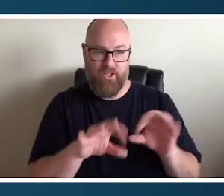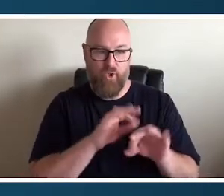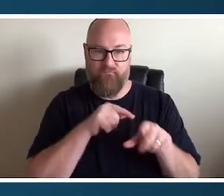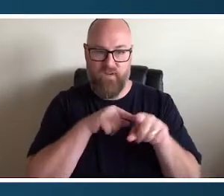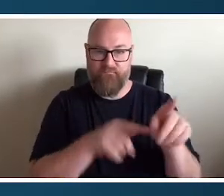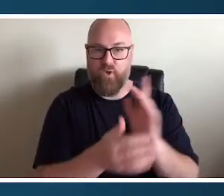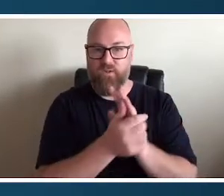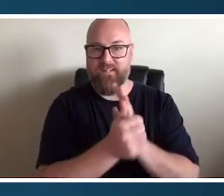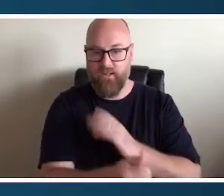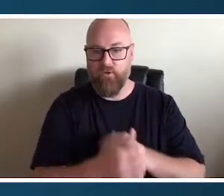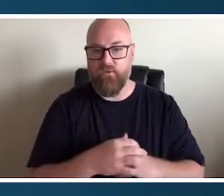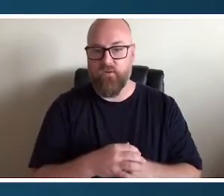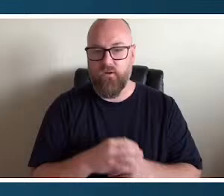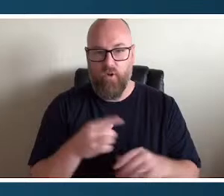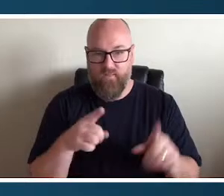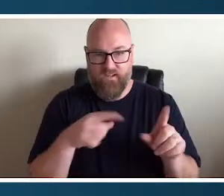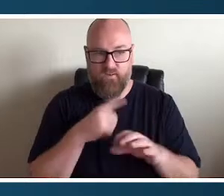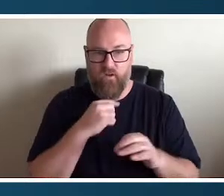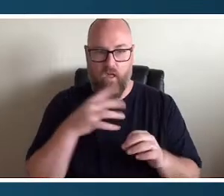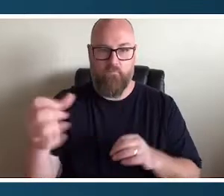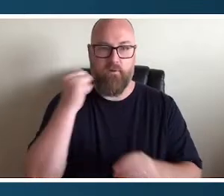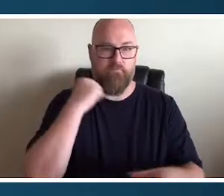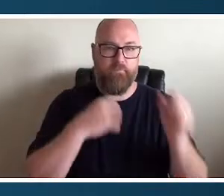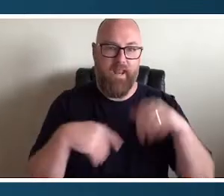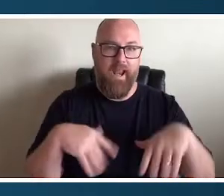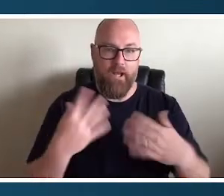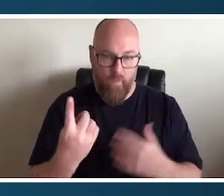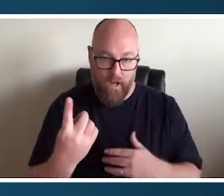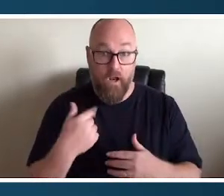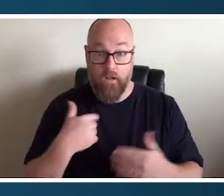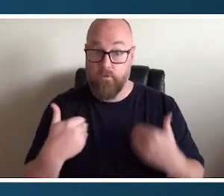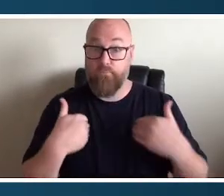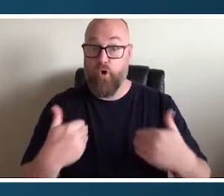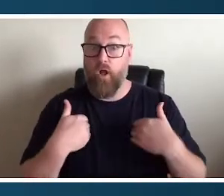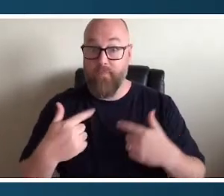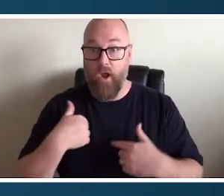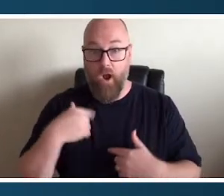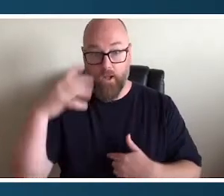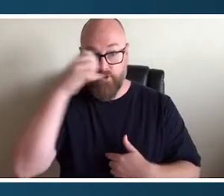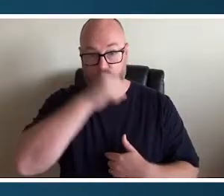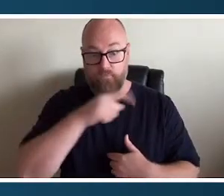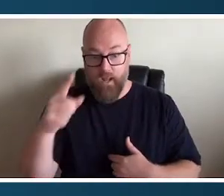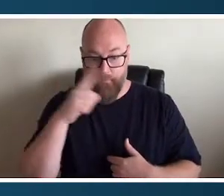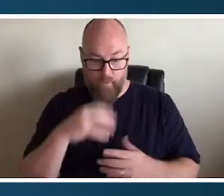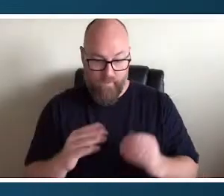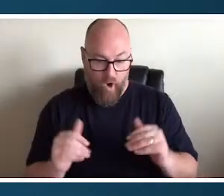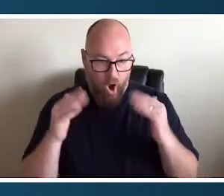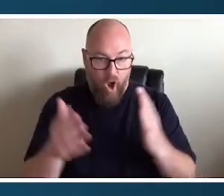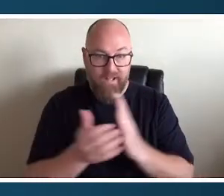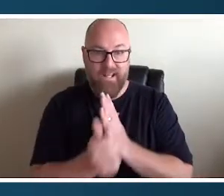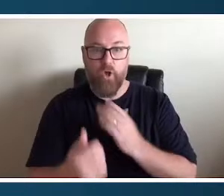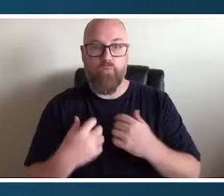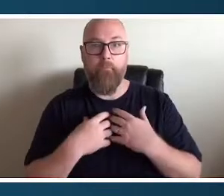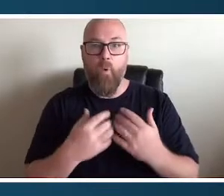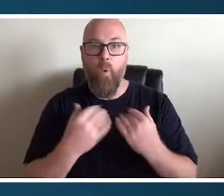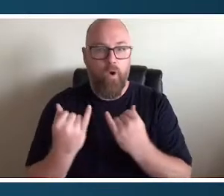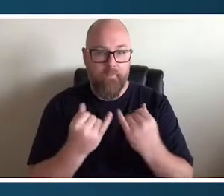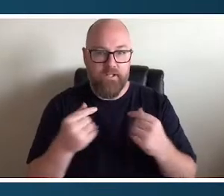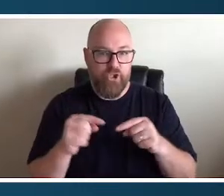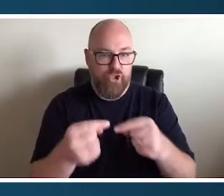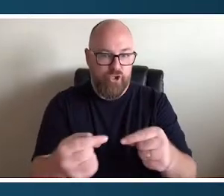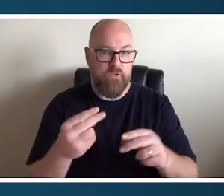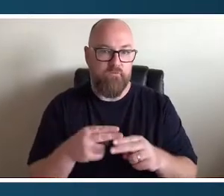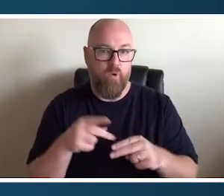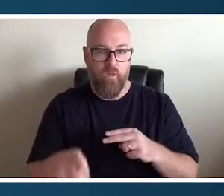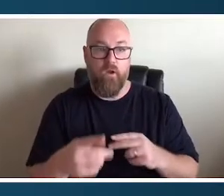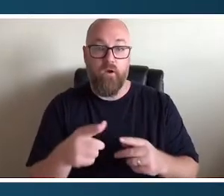though you were taking anyone from the population, which surprised me because I'd expect those with higher skills or better jobs to be more competitive in recruitment because it's recruitment